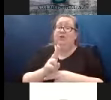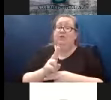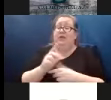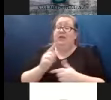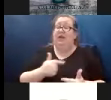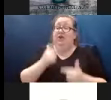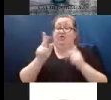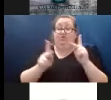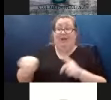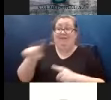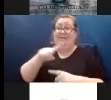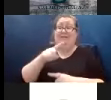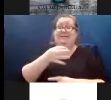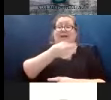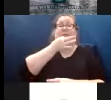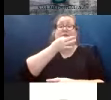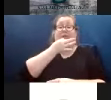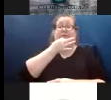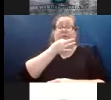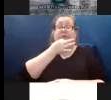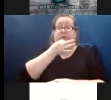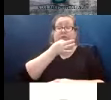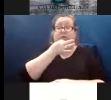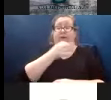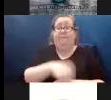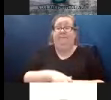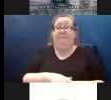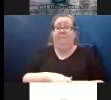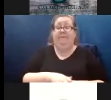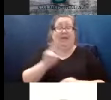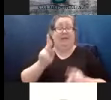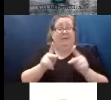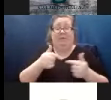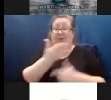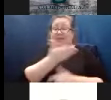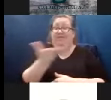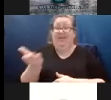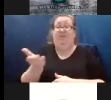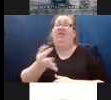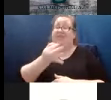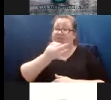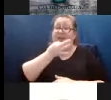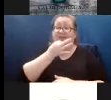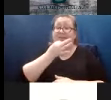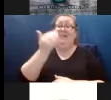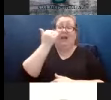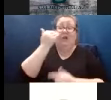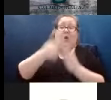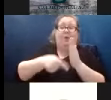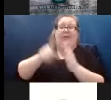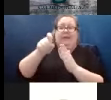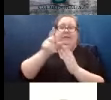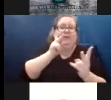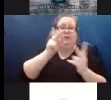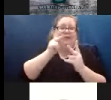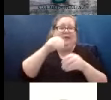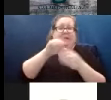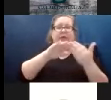expertise. As I said, like, residents are the experts. They know what they need to see for their community.